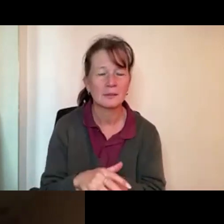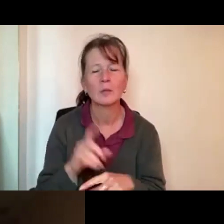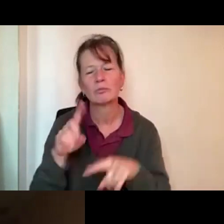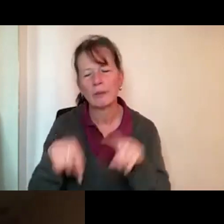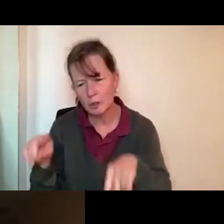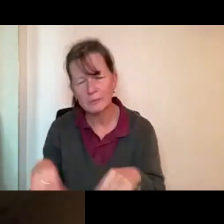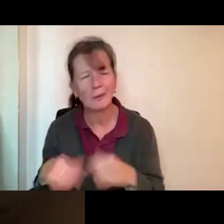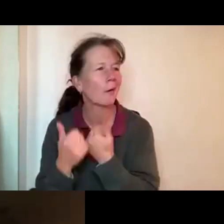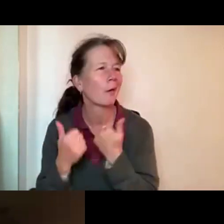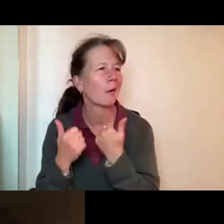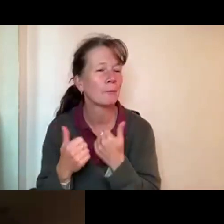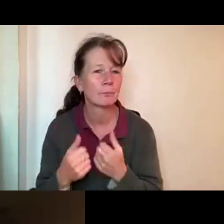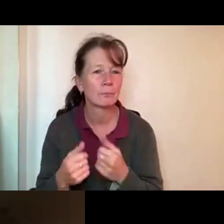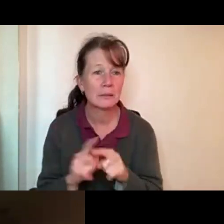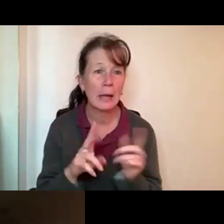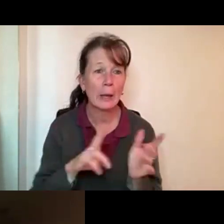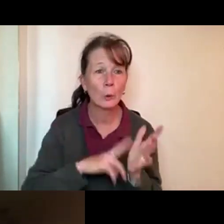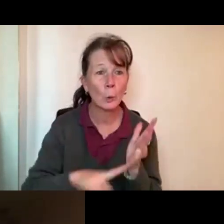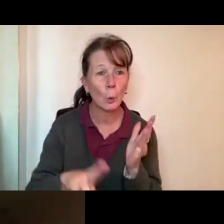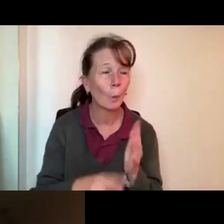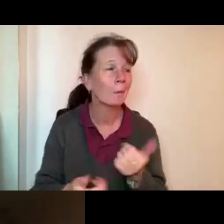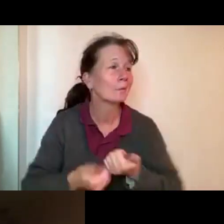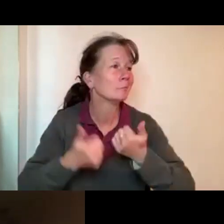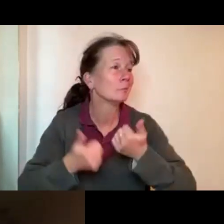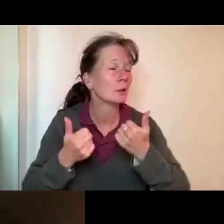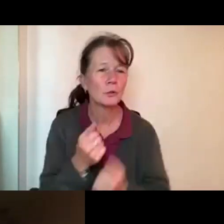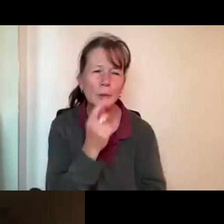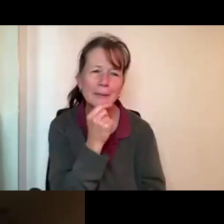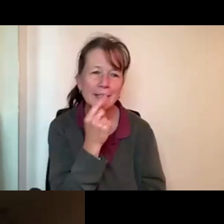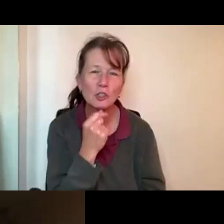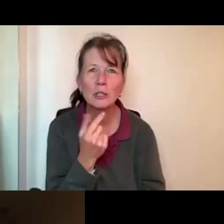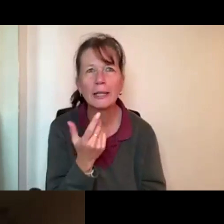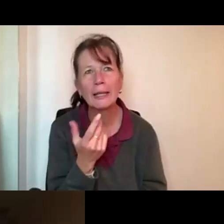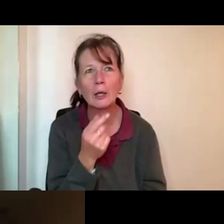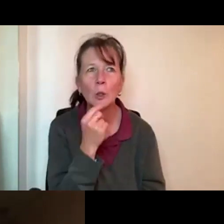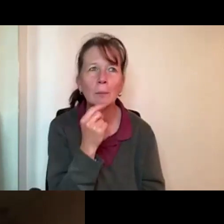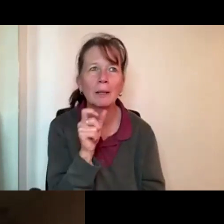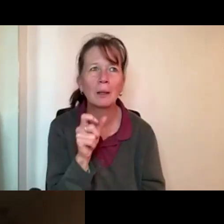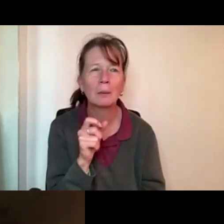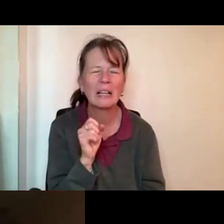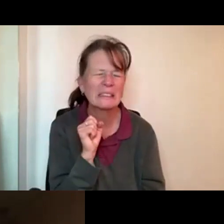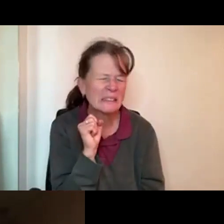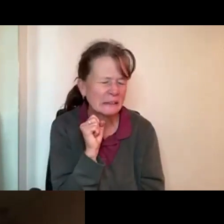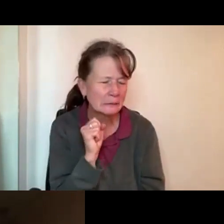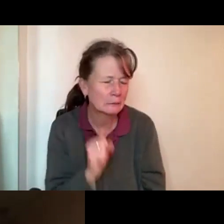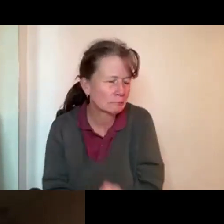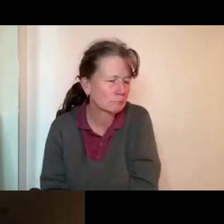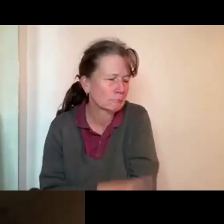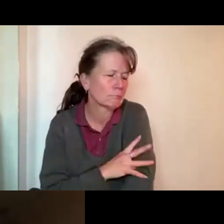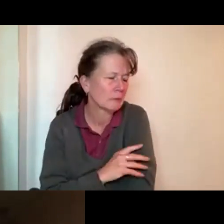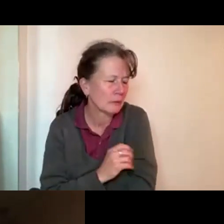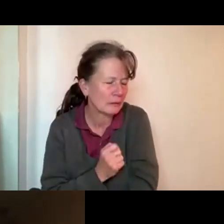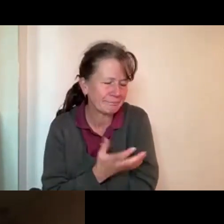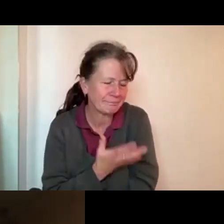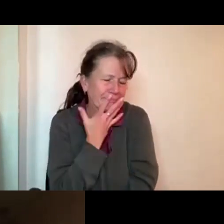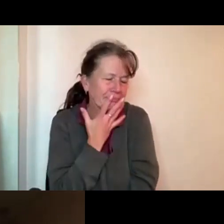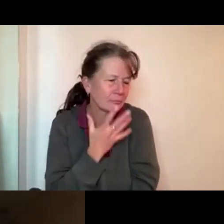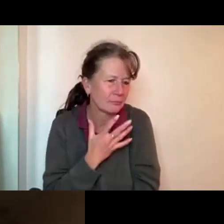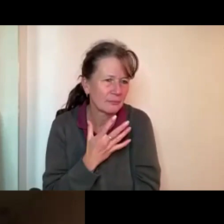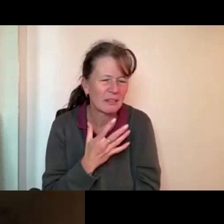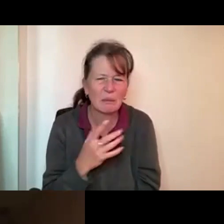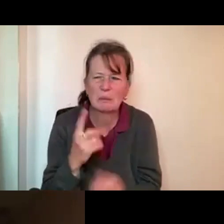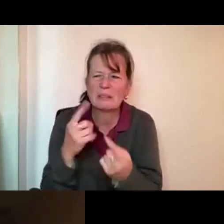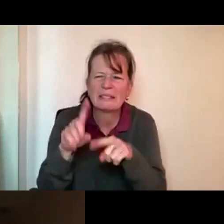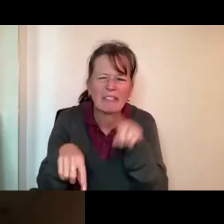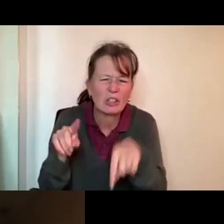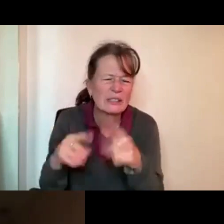therefore that it's the norm, and therefore potentially even that it's a little bit cringe or embarrassing, or all of that diversity stuff.